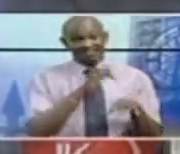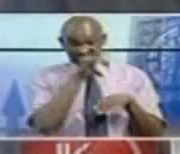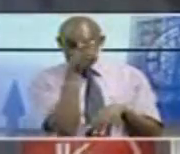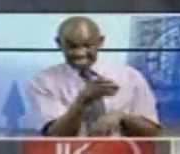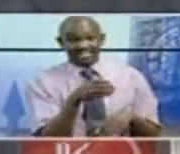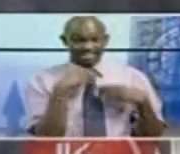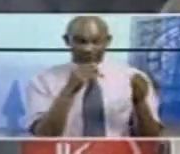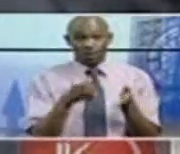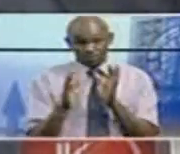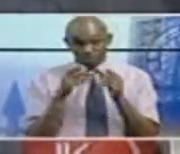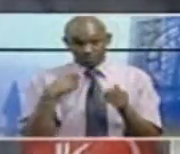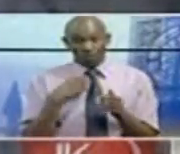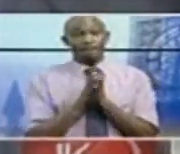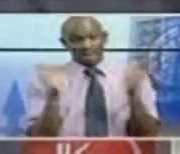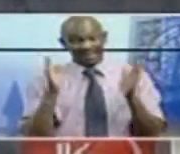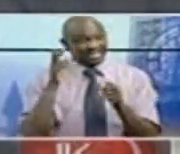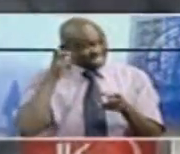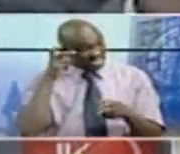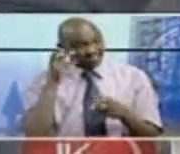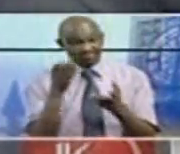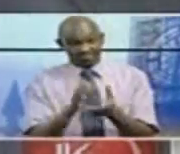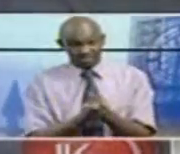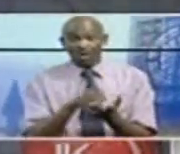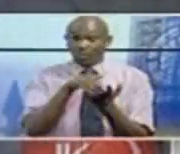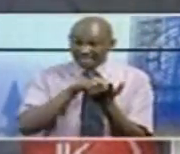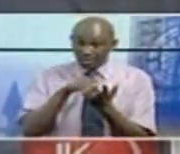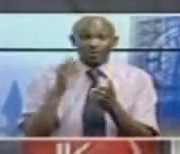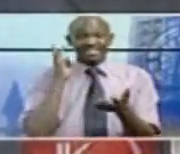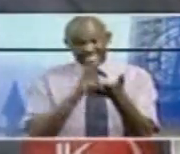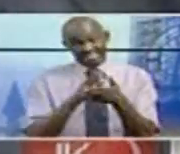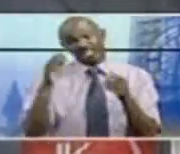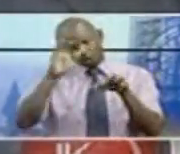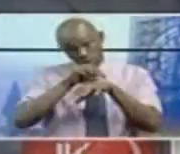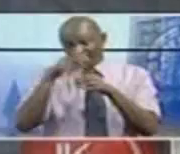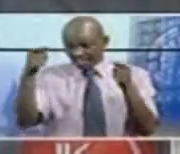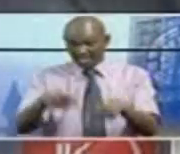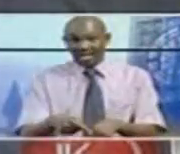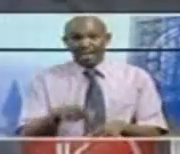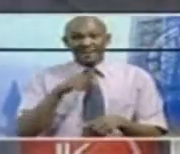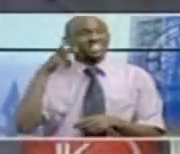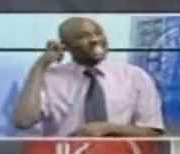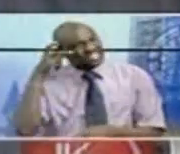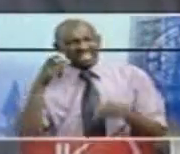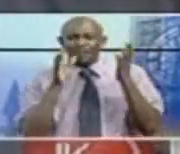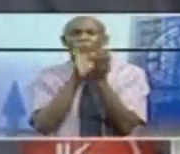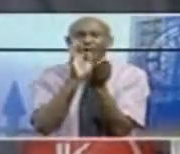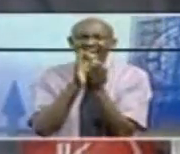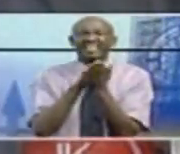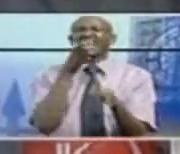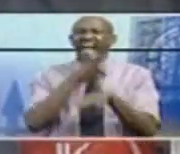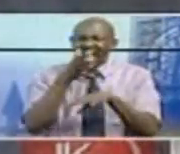is given opportunity for a public hearing, witnesses are called, so that hearsay, propaganda,